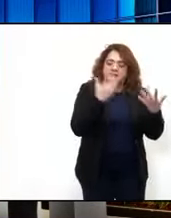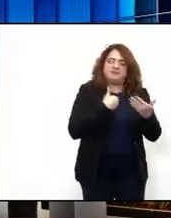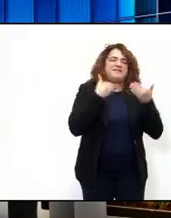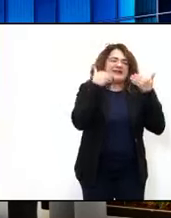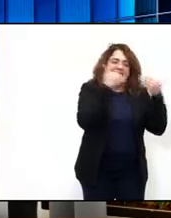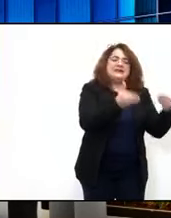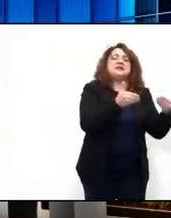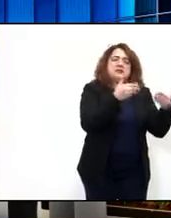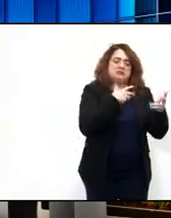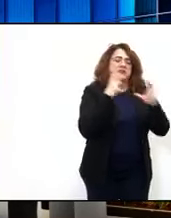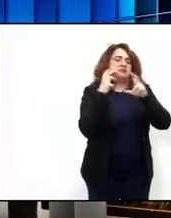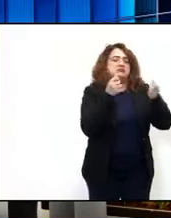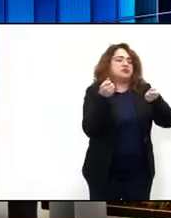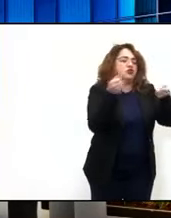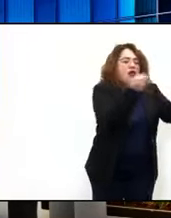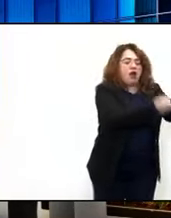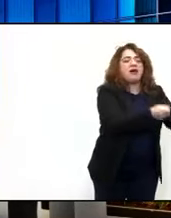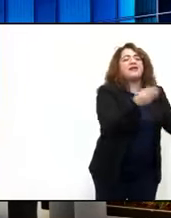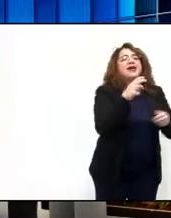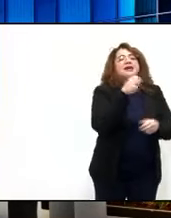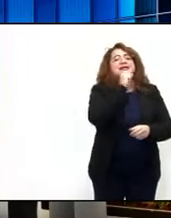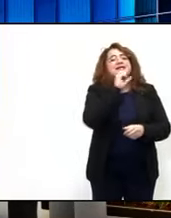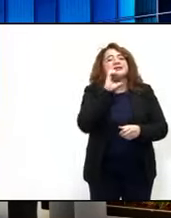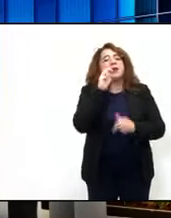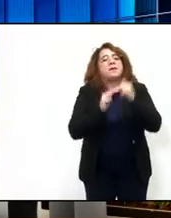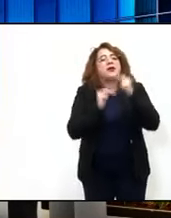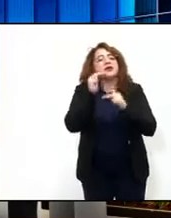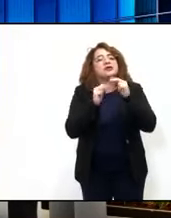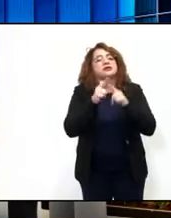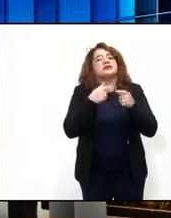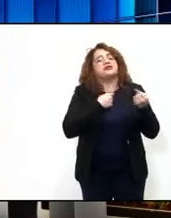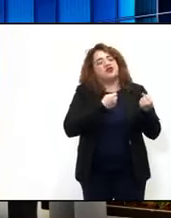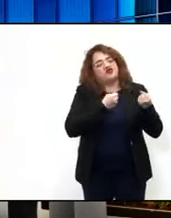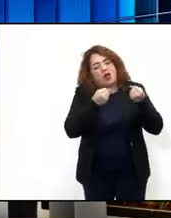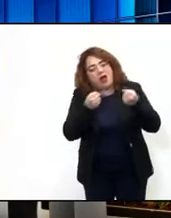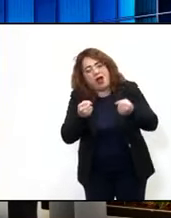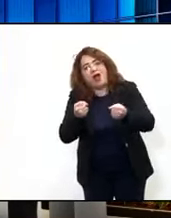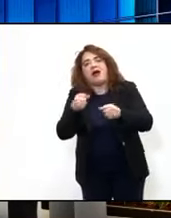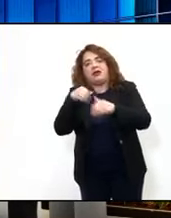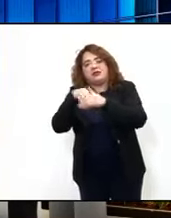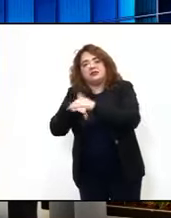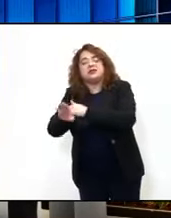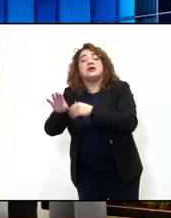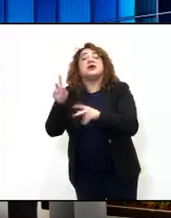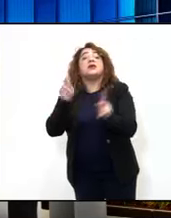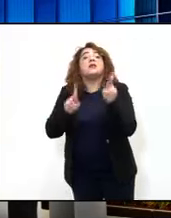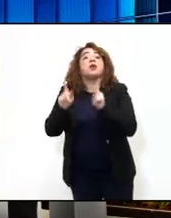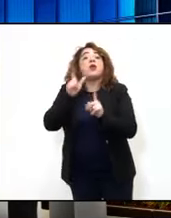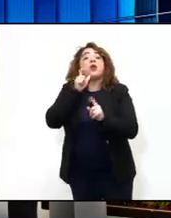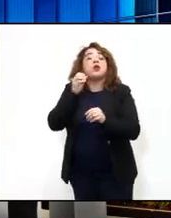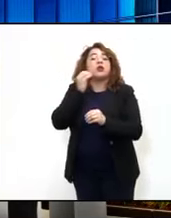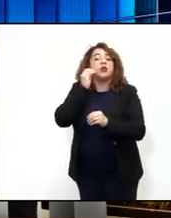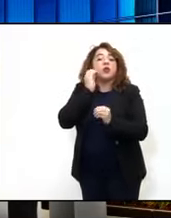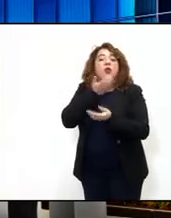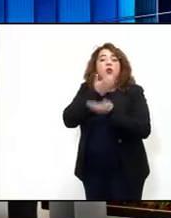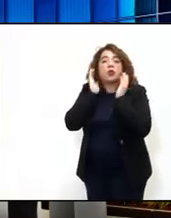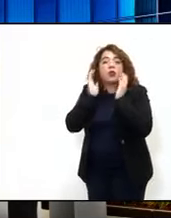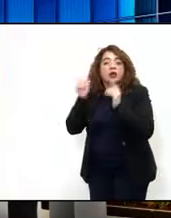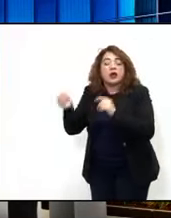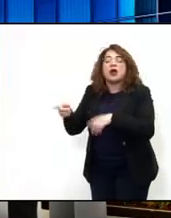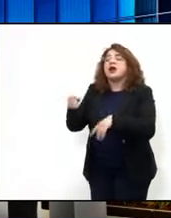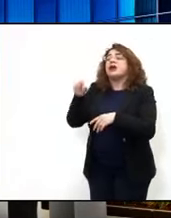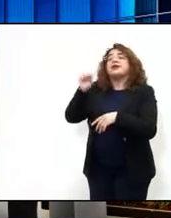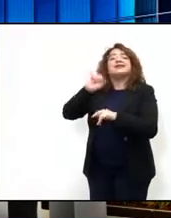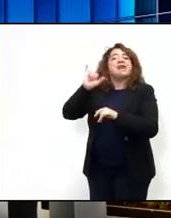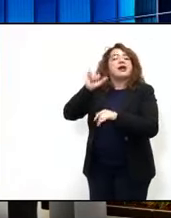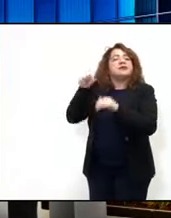buildings. We'll also be focusing on other communities, maybe, you know, in terms of like homeless shelters and others